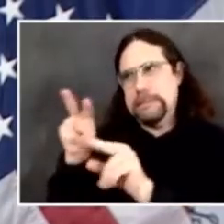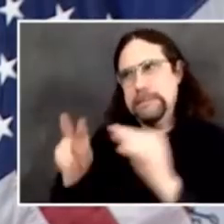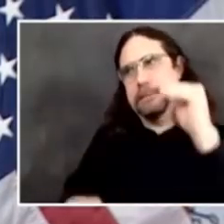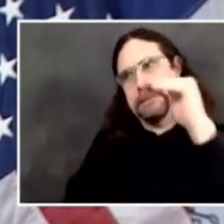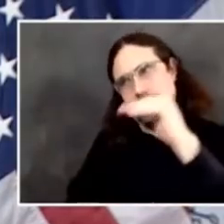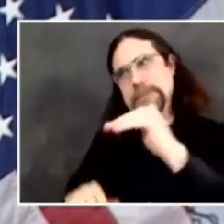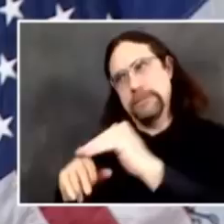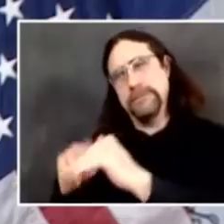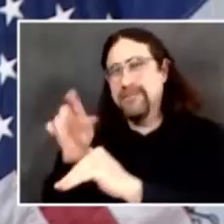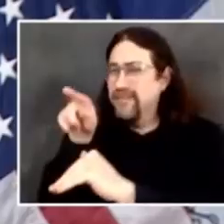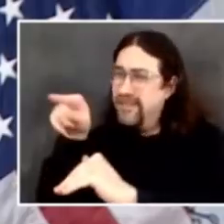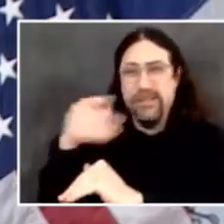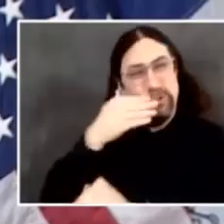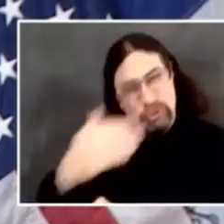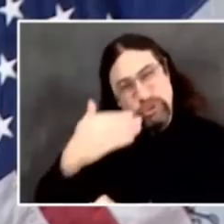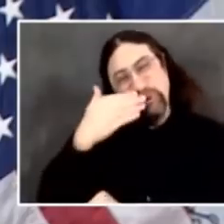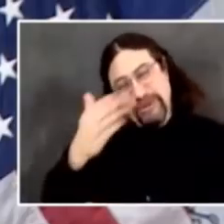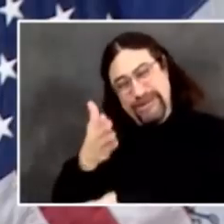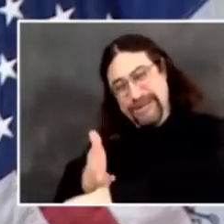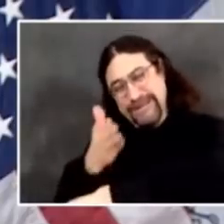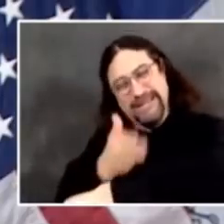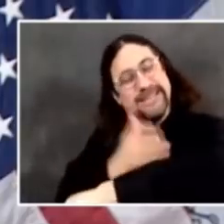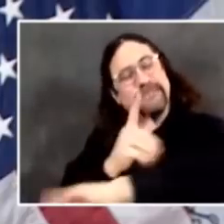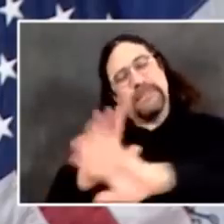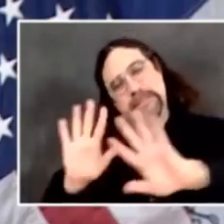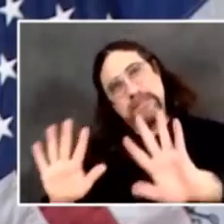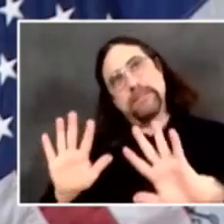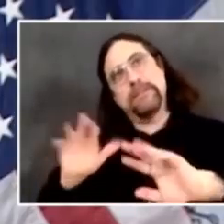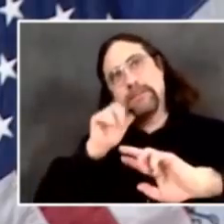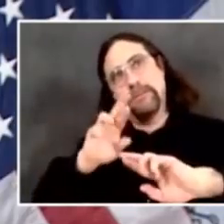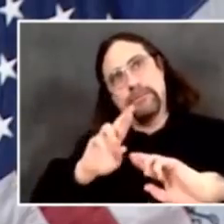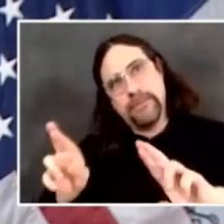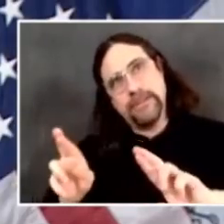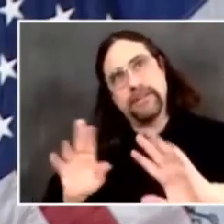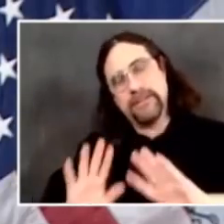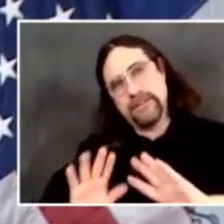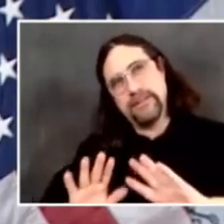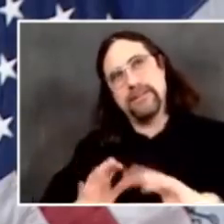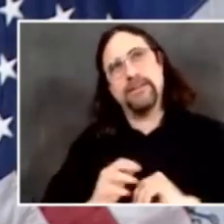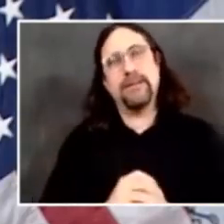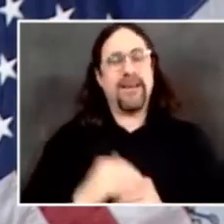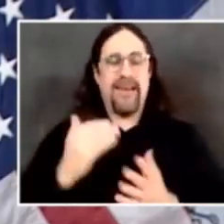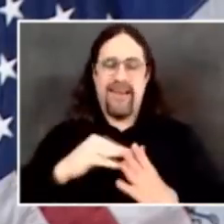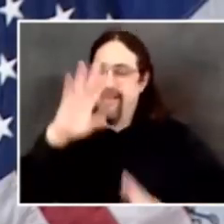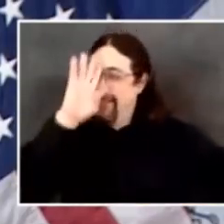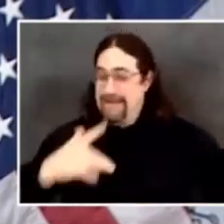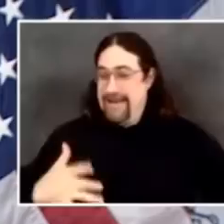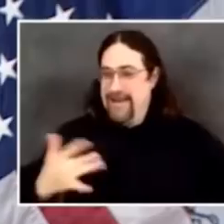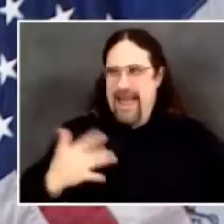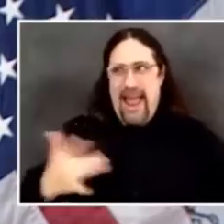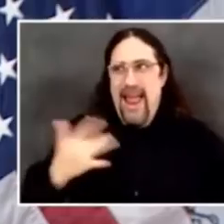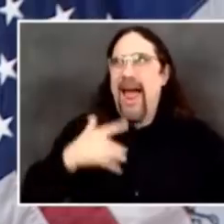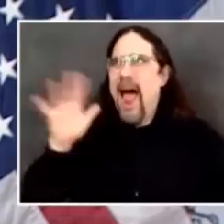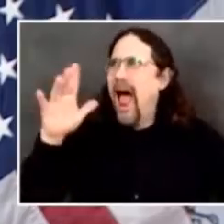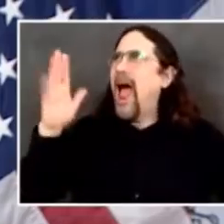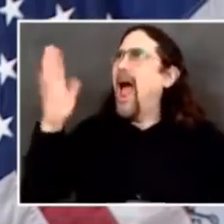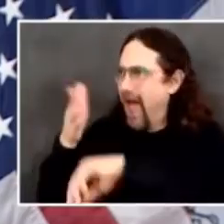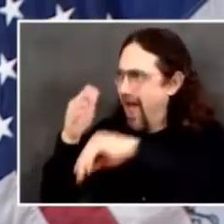feeling, that beautiful weather out and that pull of normalcy, let's make it become real by our